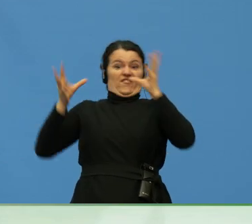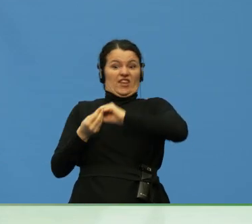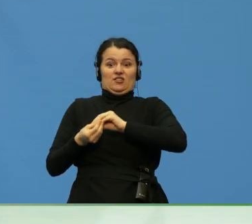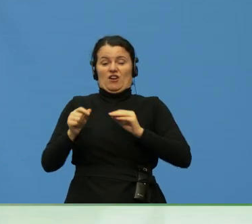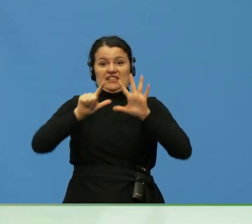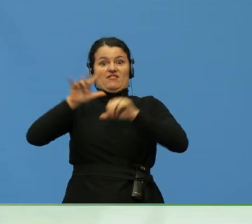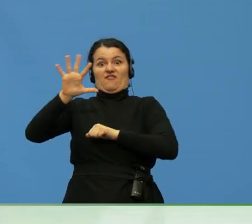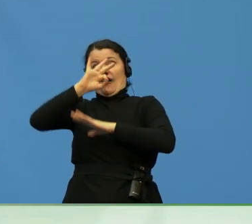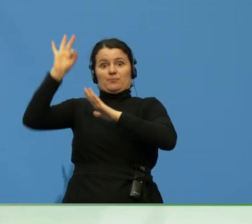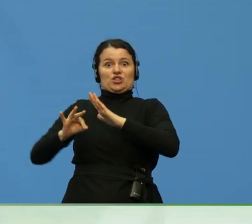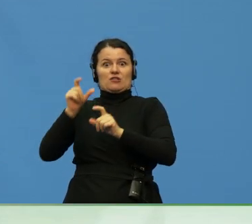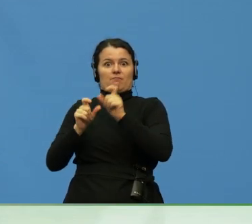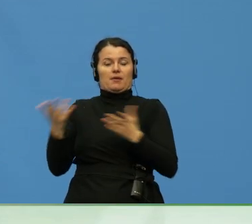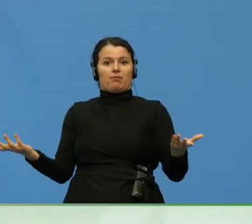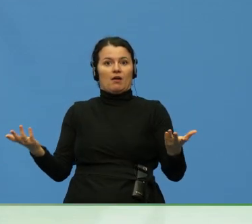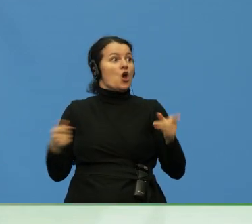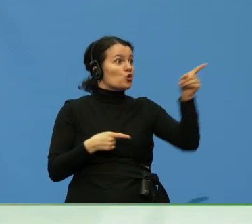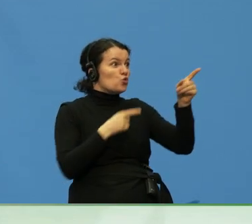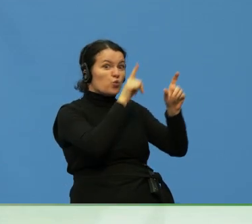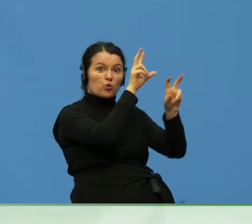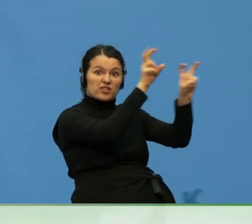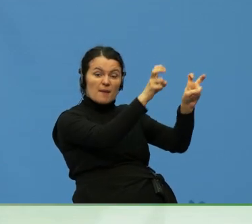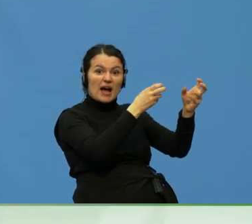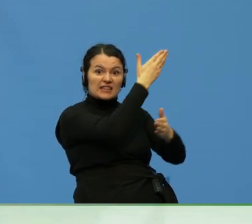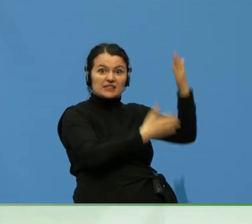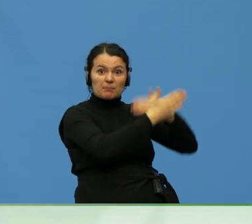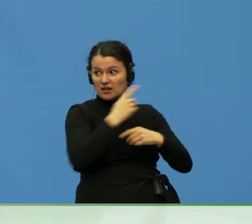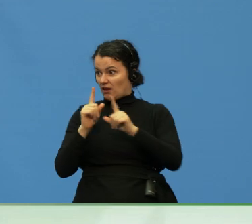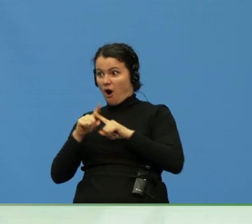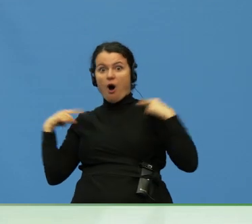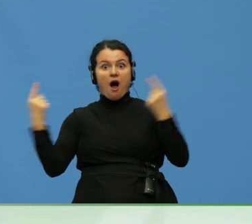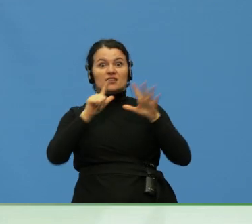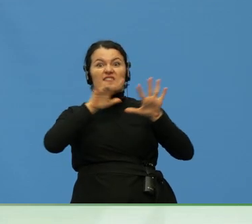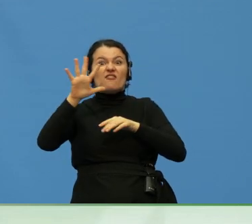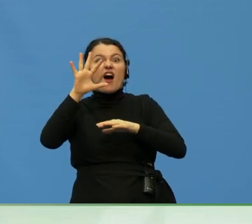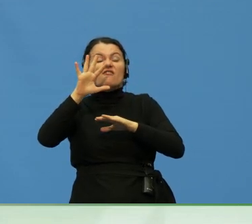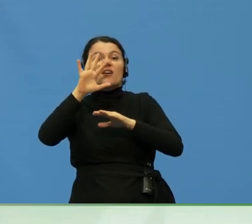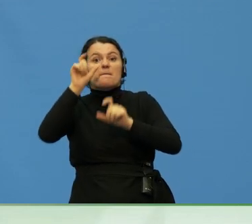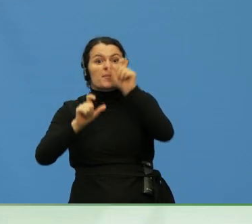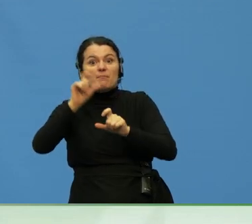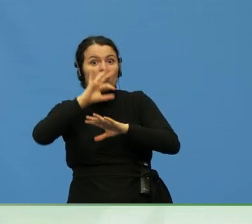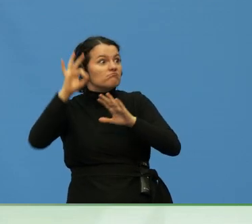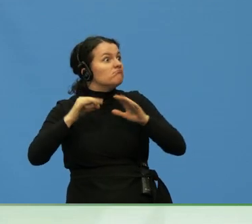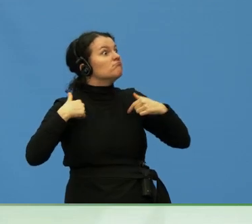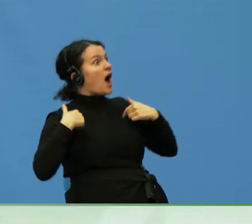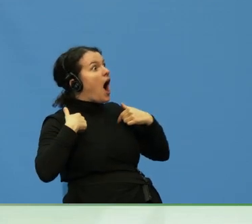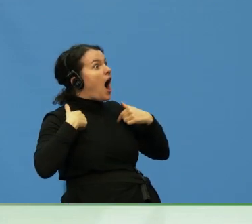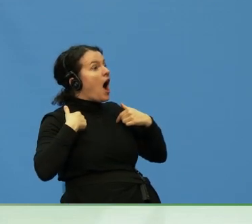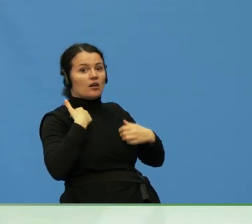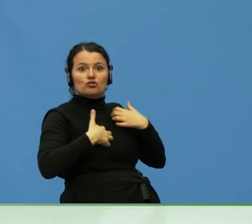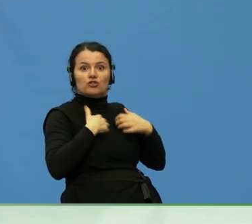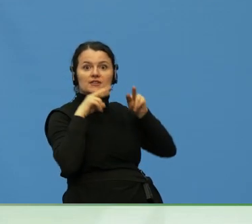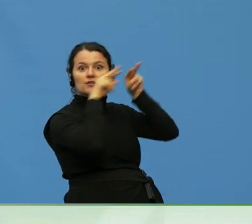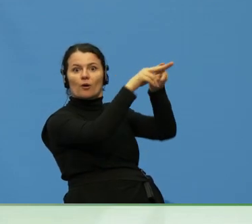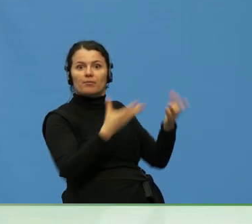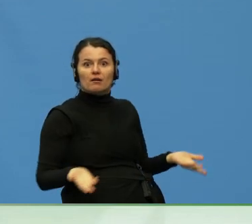about disability. And yet, political parties in Canada anyway don't court these votes. I don't understand it. I couldn't get